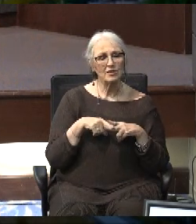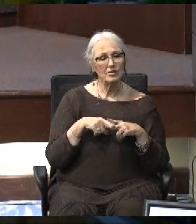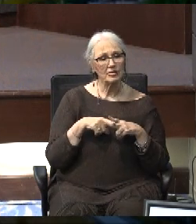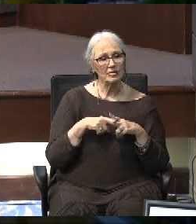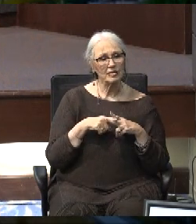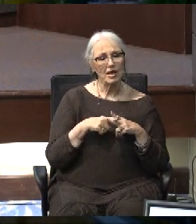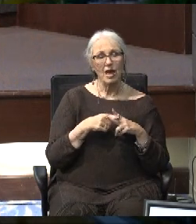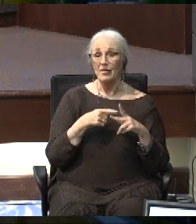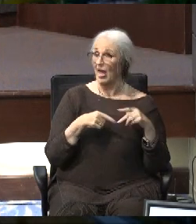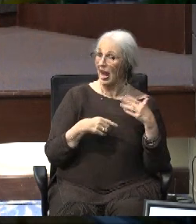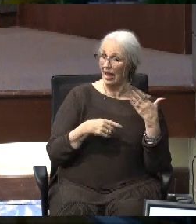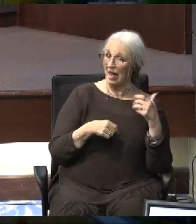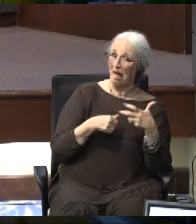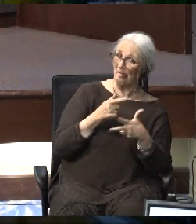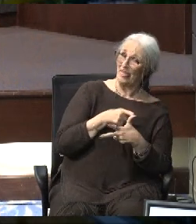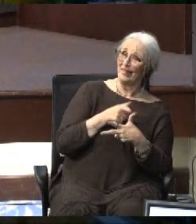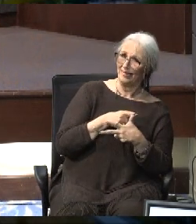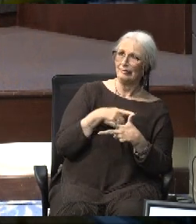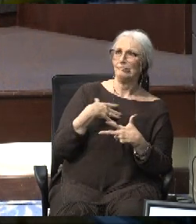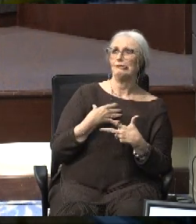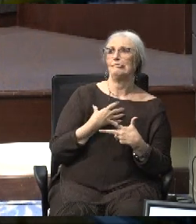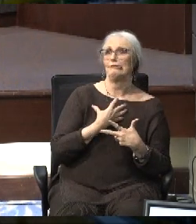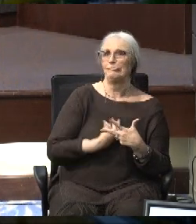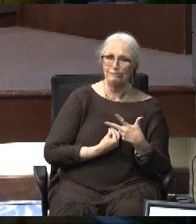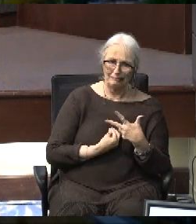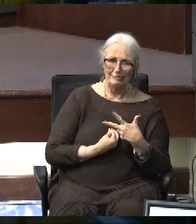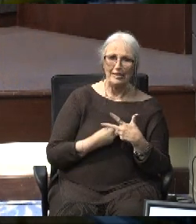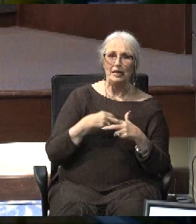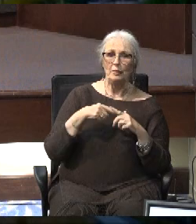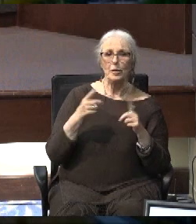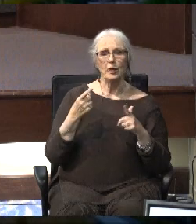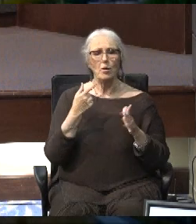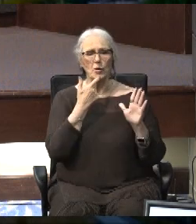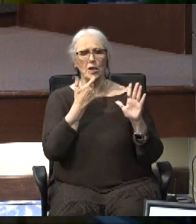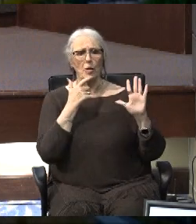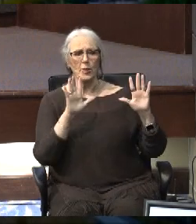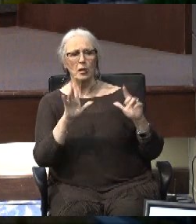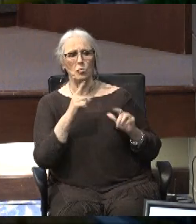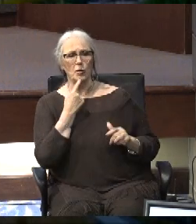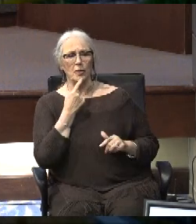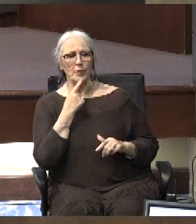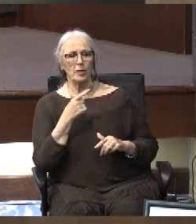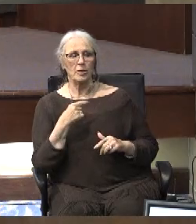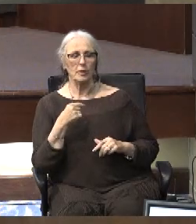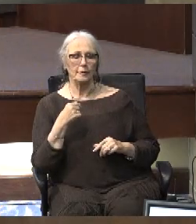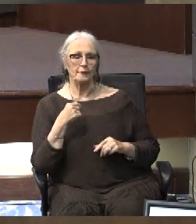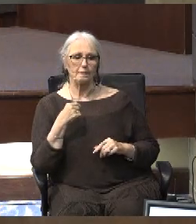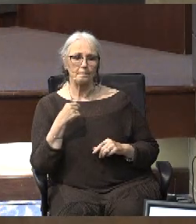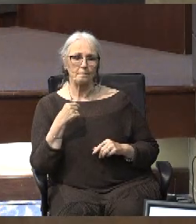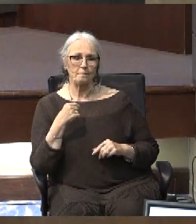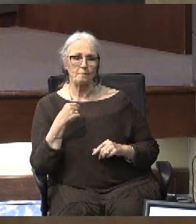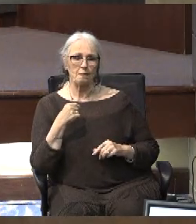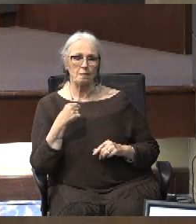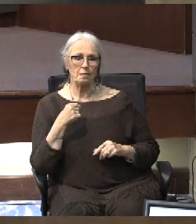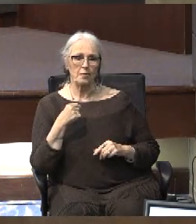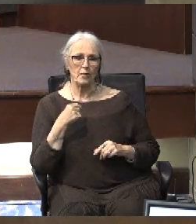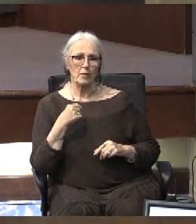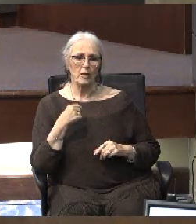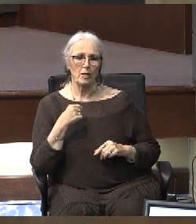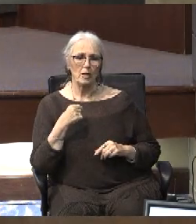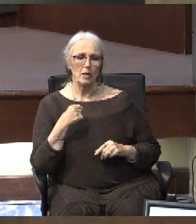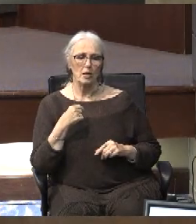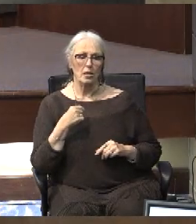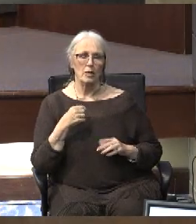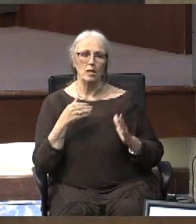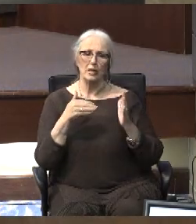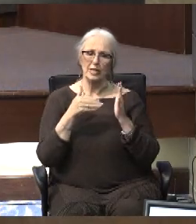sucked the energy out of it. Jeez. Well, Bradley, I got a comment too on Go ahead.